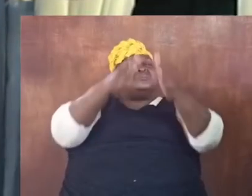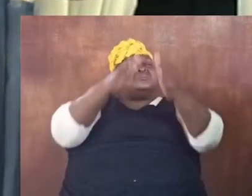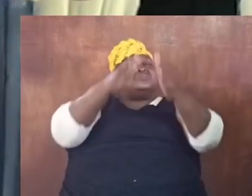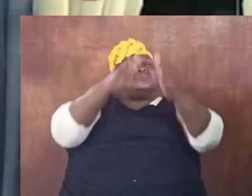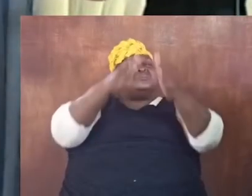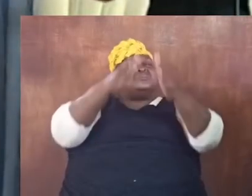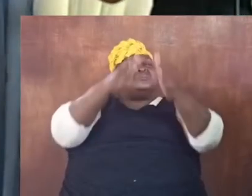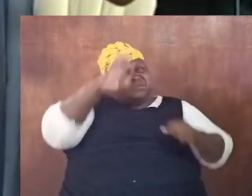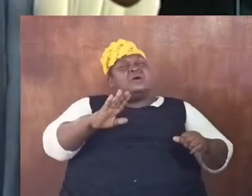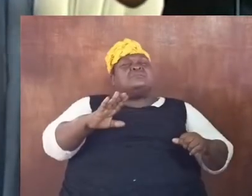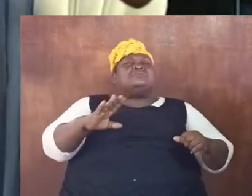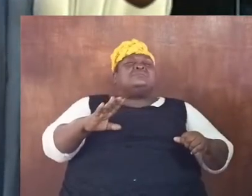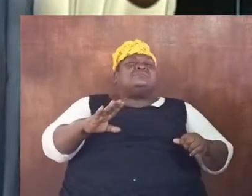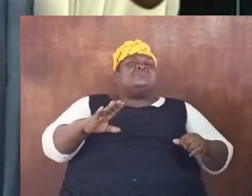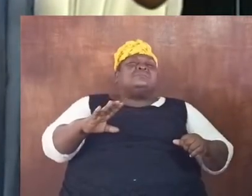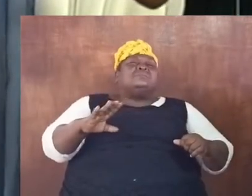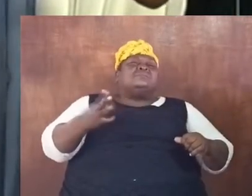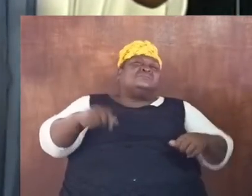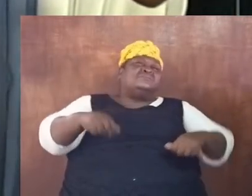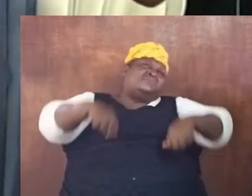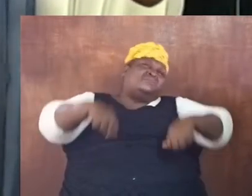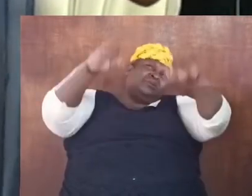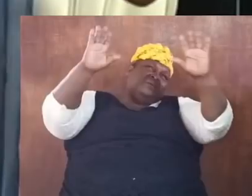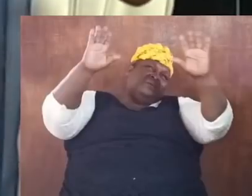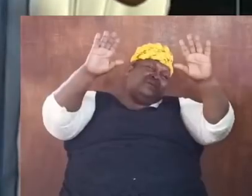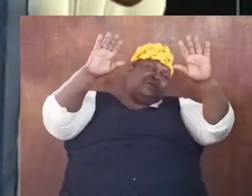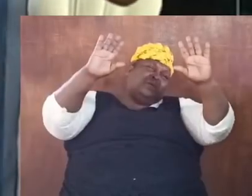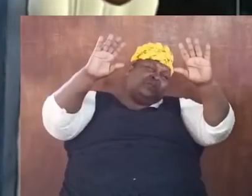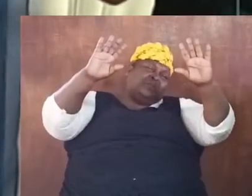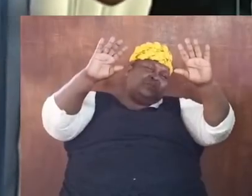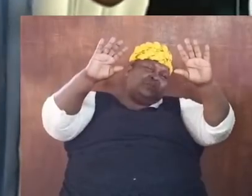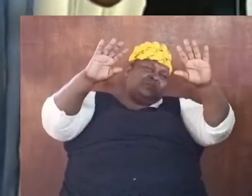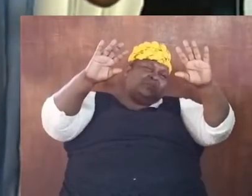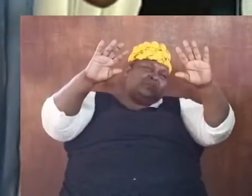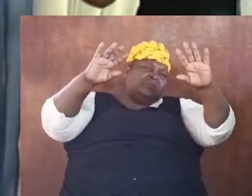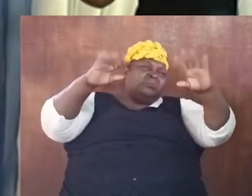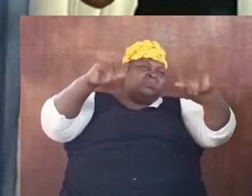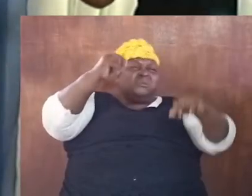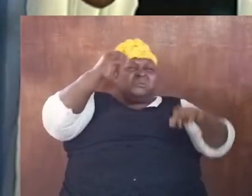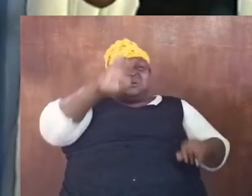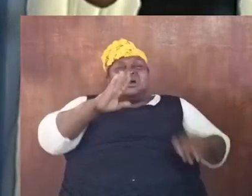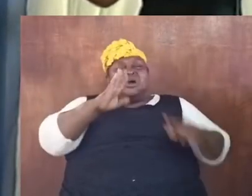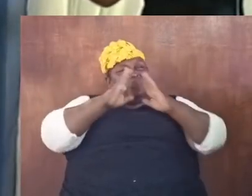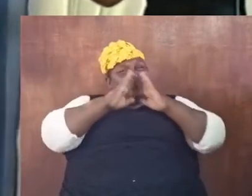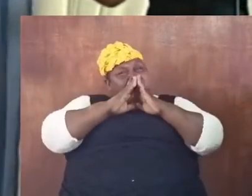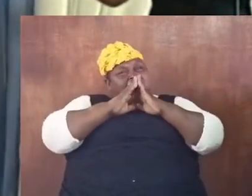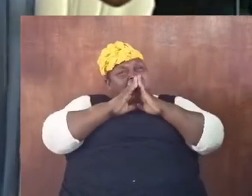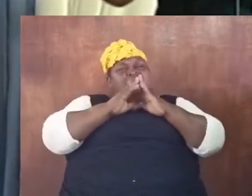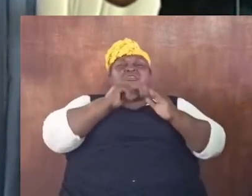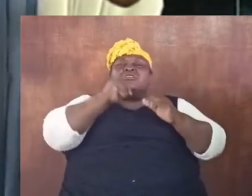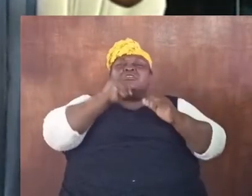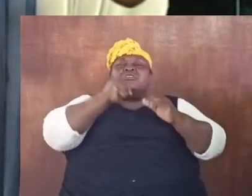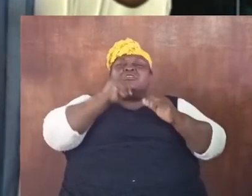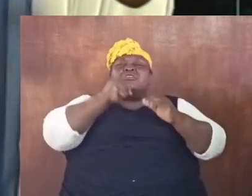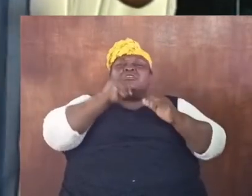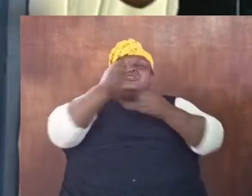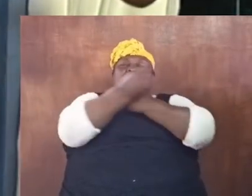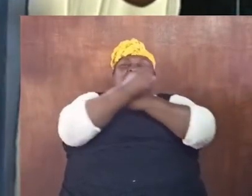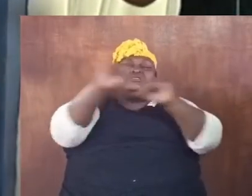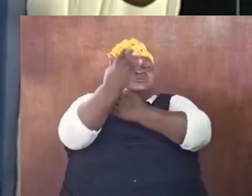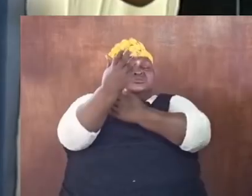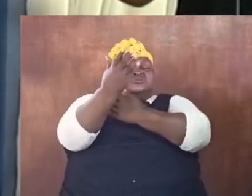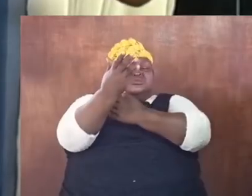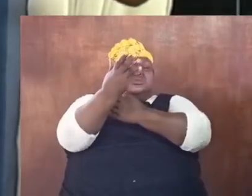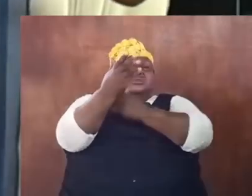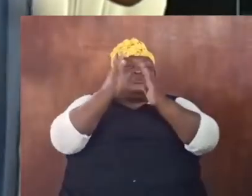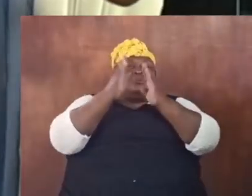What if they should give up? Mighty God. God, we pray for the unsaved this morning. God,